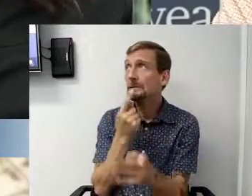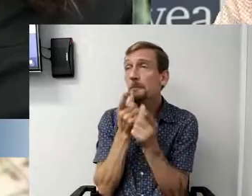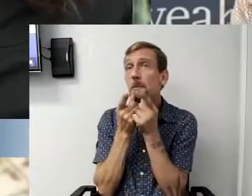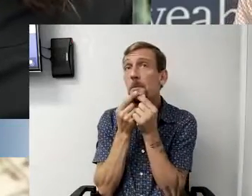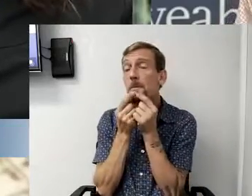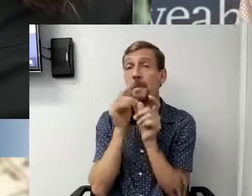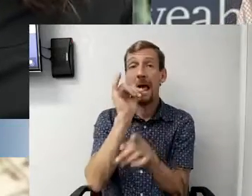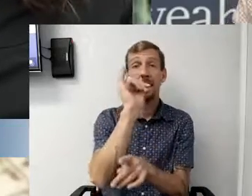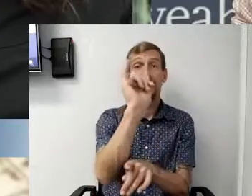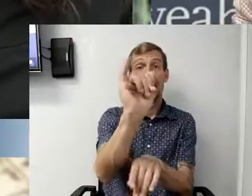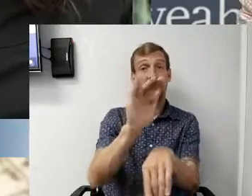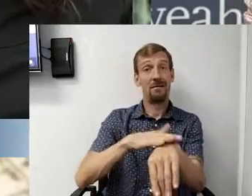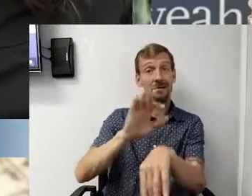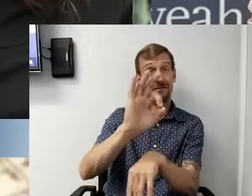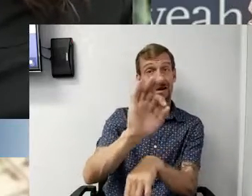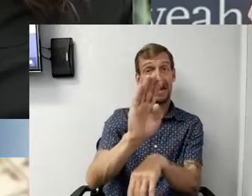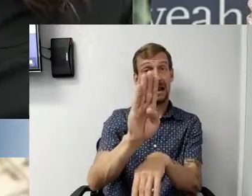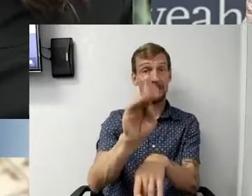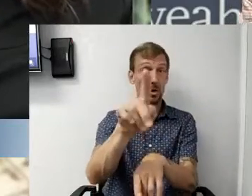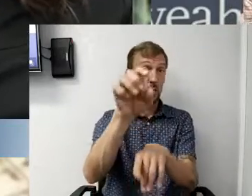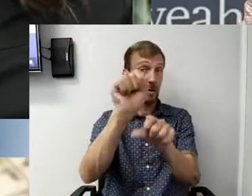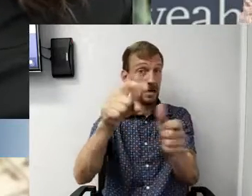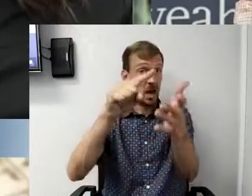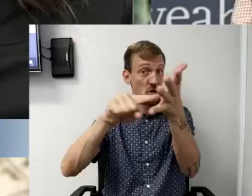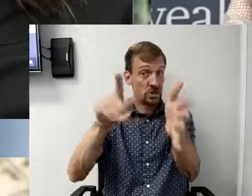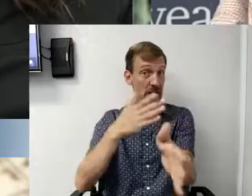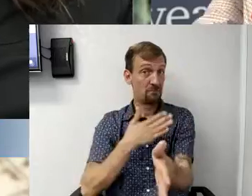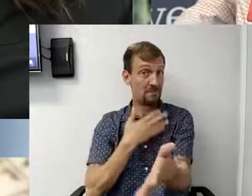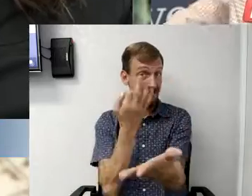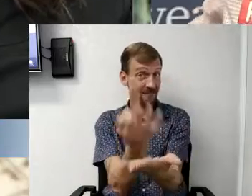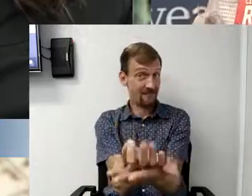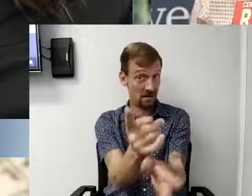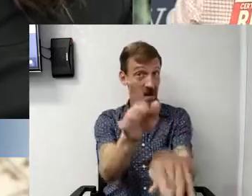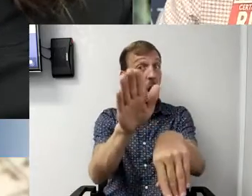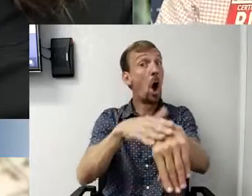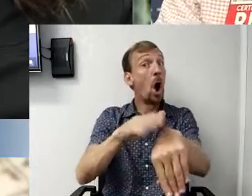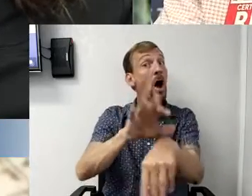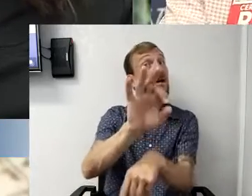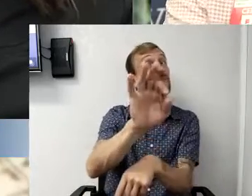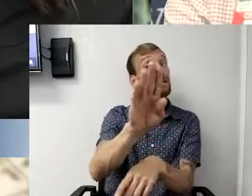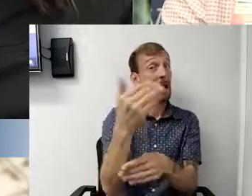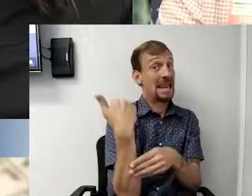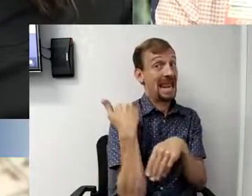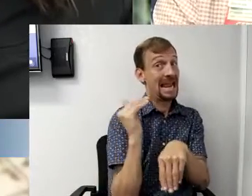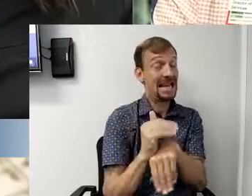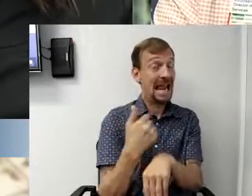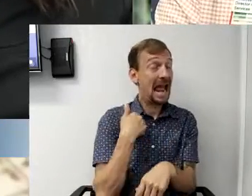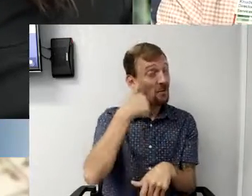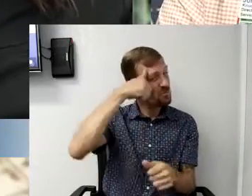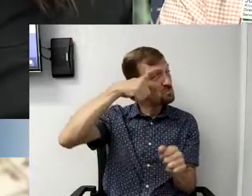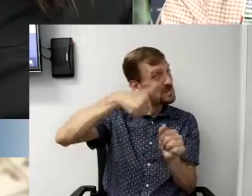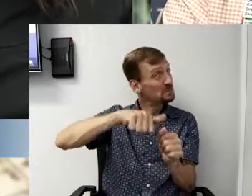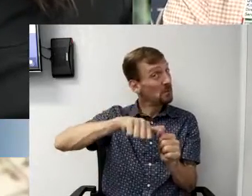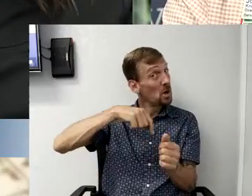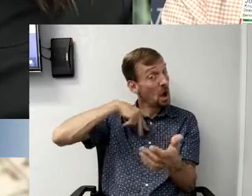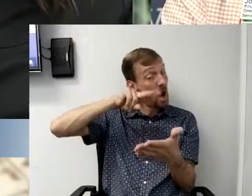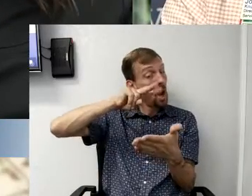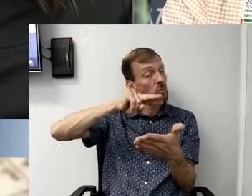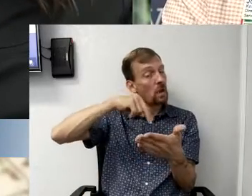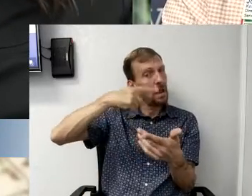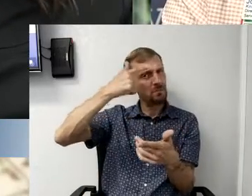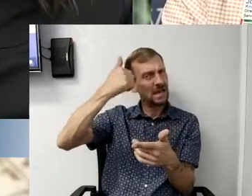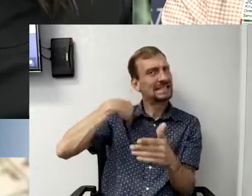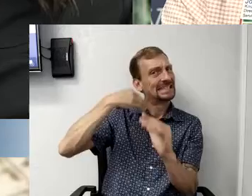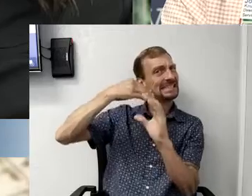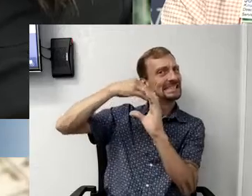see, that's on Facebook, so anybody could fact check me on that one. So it was on Facebook last night, and I read it because I even emailed with Laura